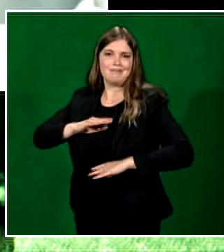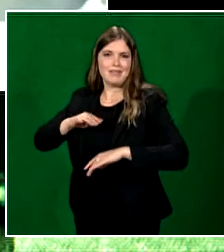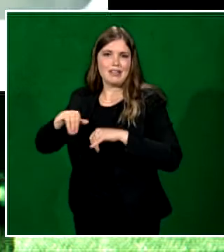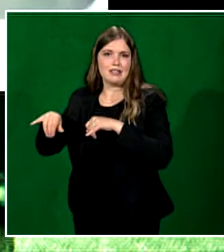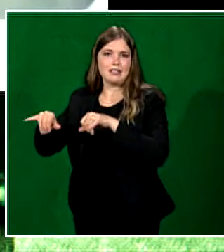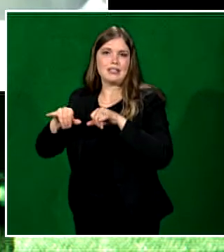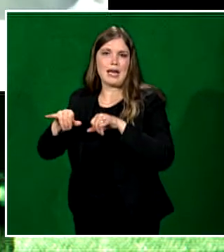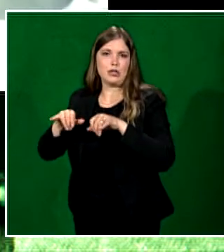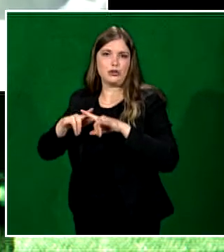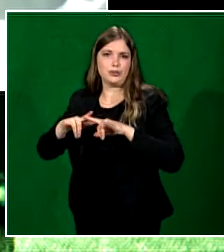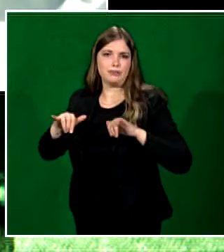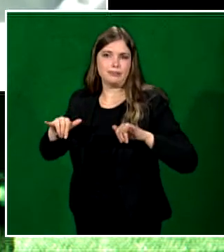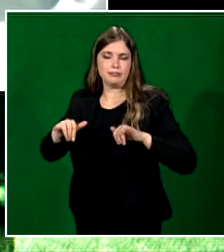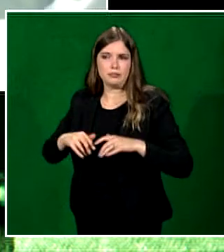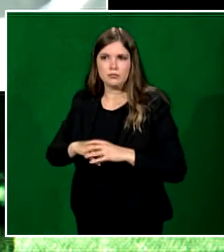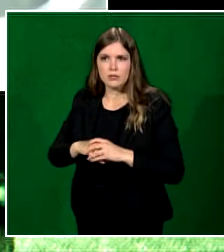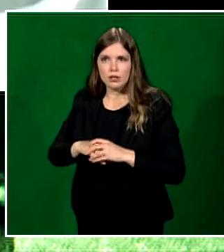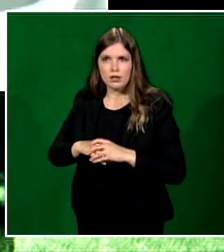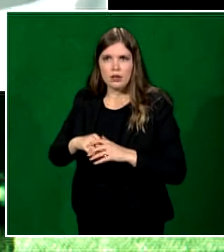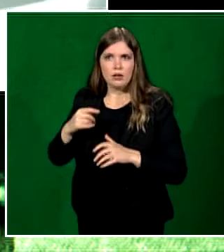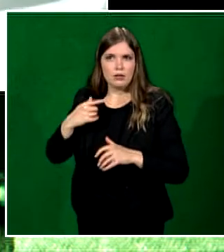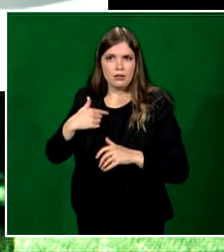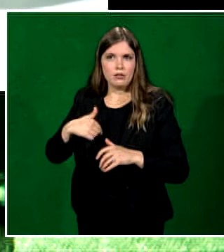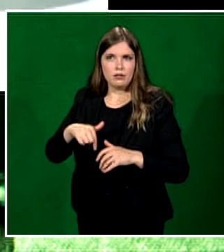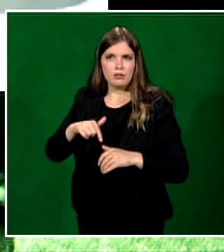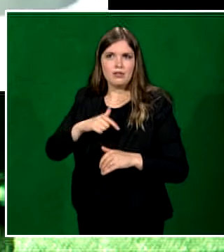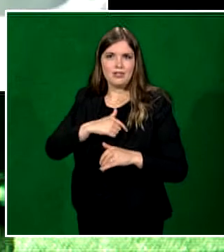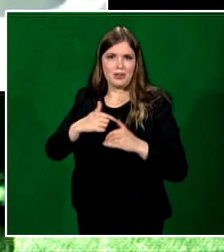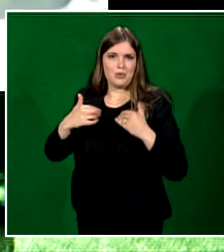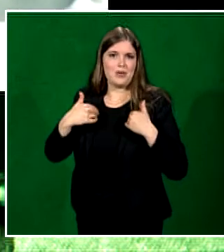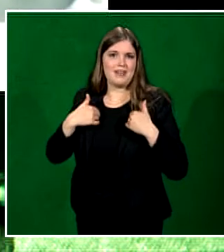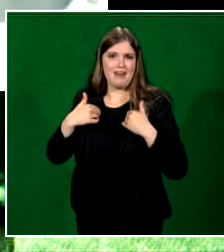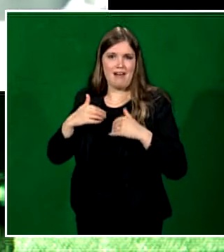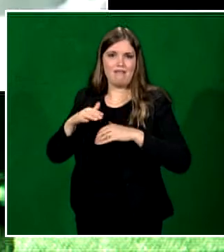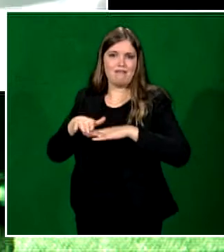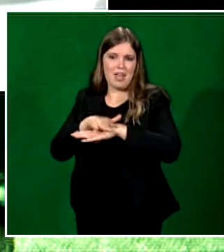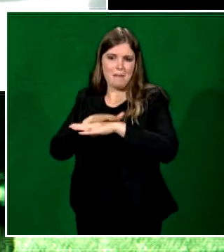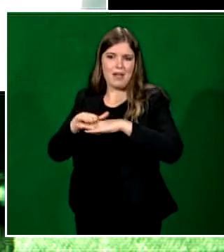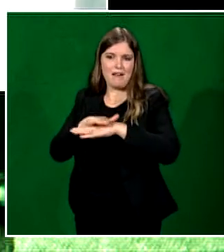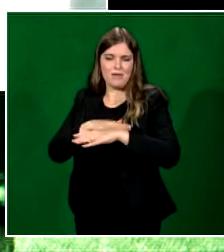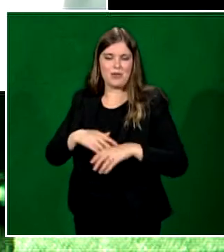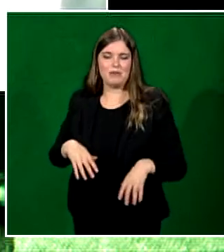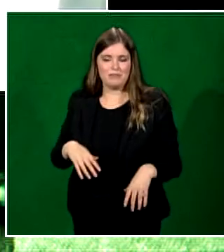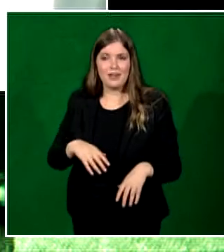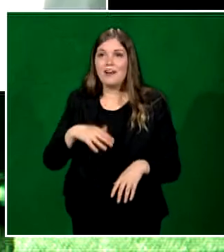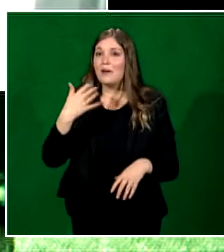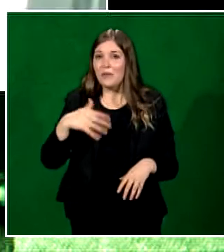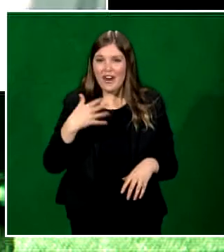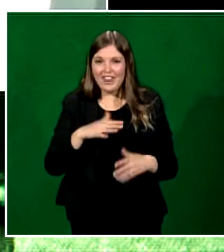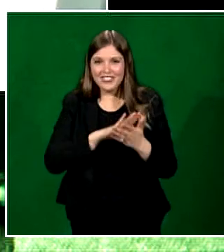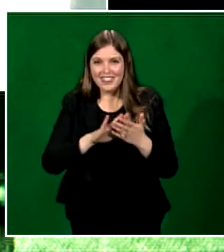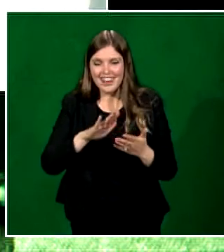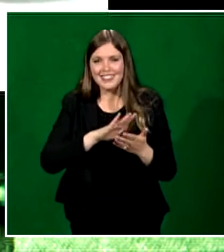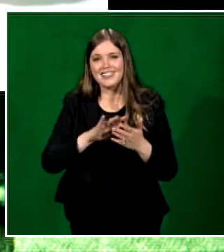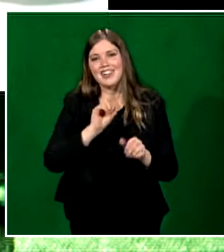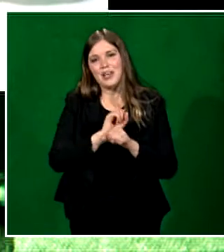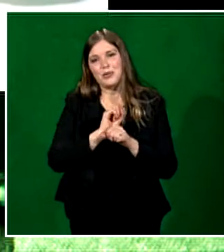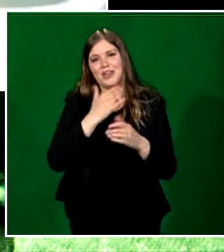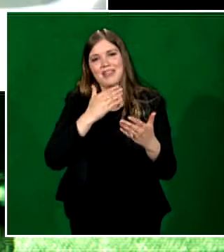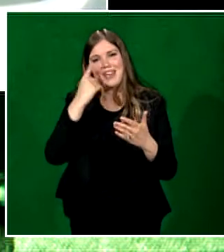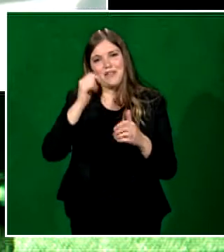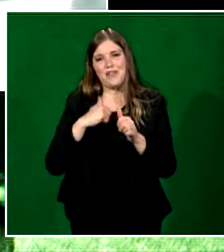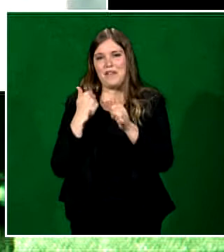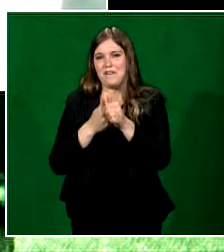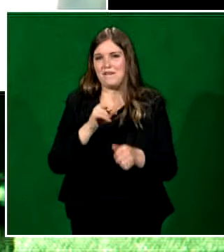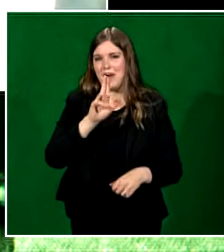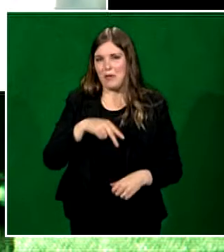really had a tremendous success ever since we left this platform last year. Nice, nice work. Thank you. Thanks for that follow-up. All right, judges,